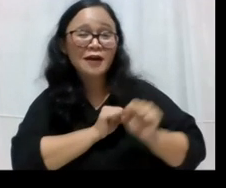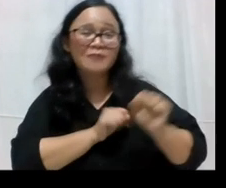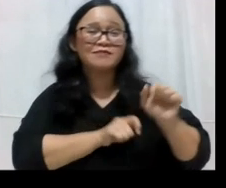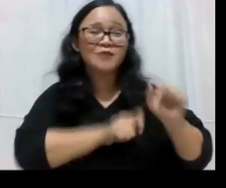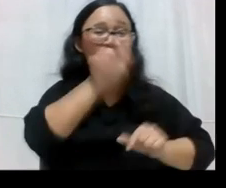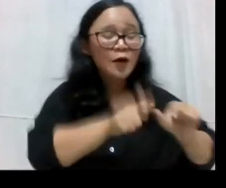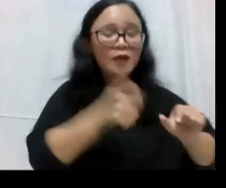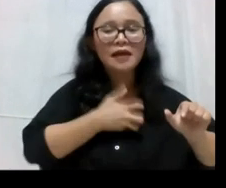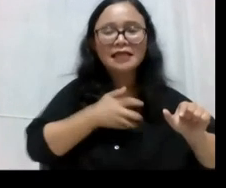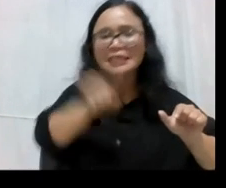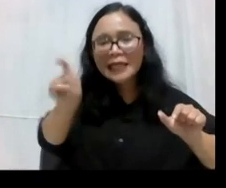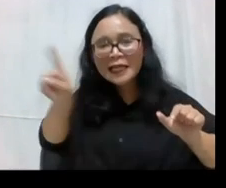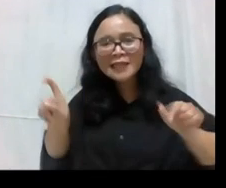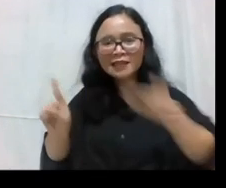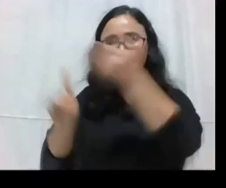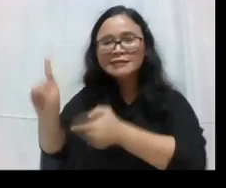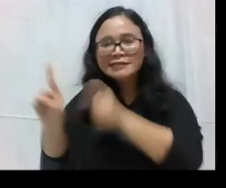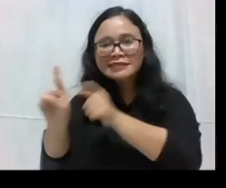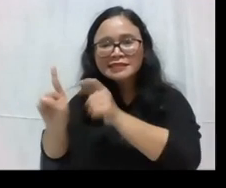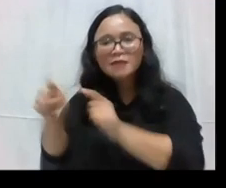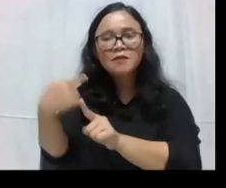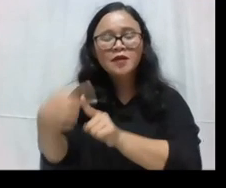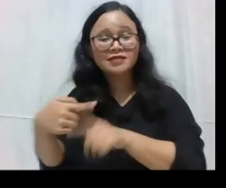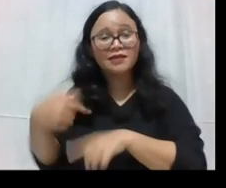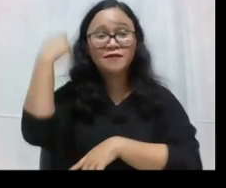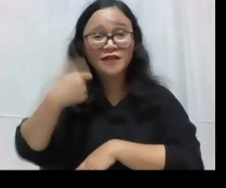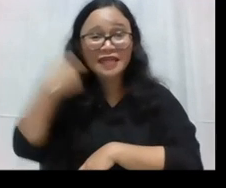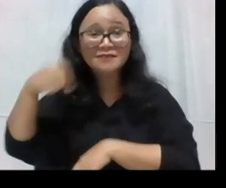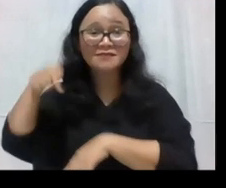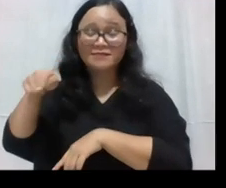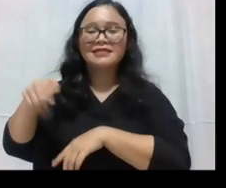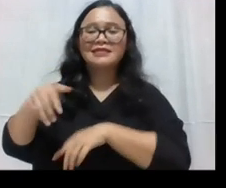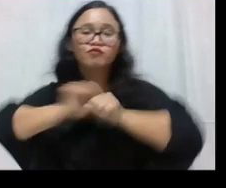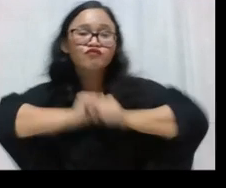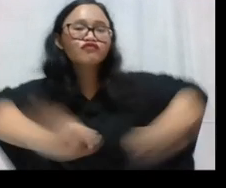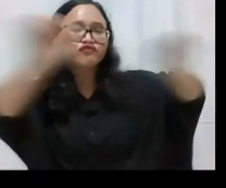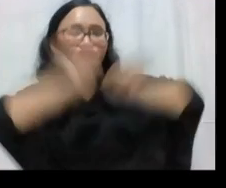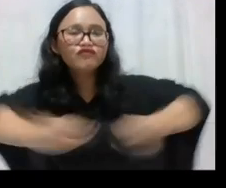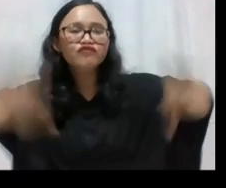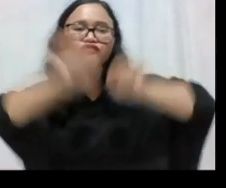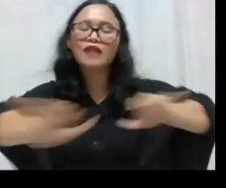limit the exposure to this film in China to primarily to protect them.